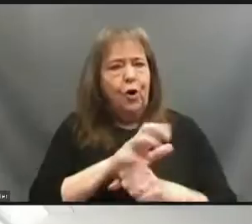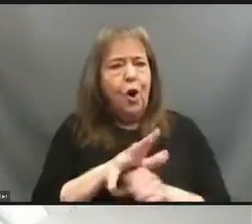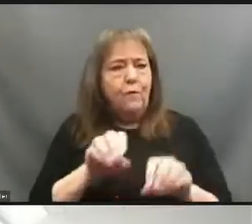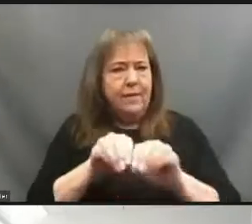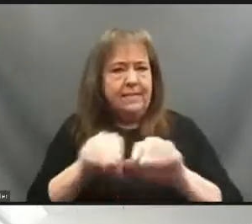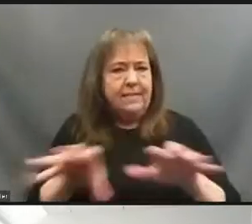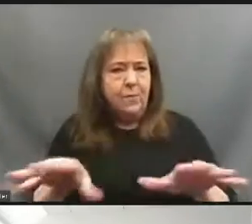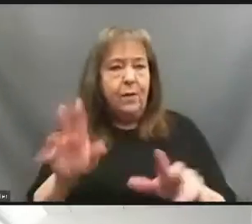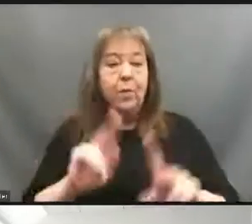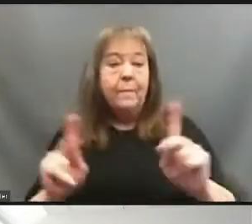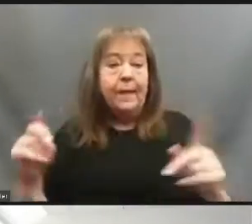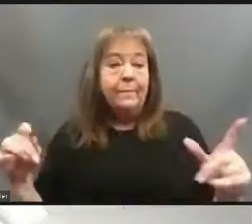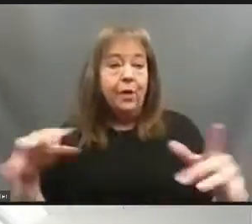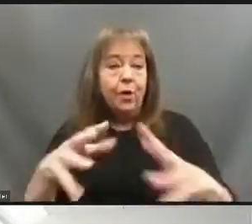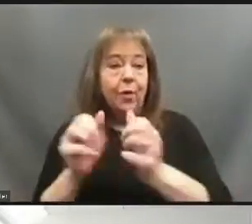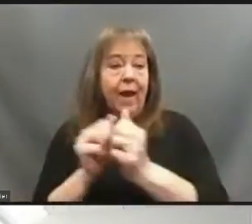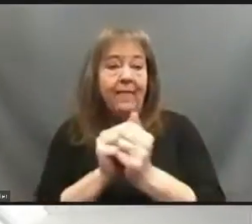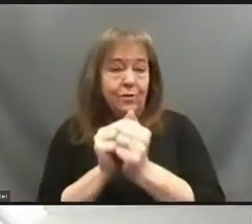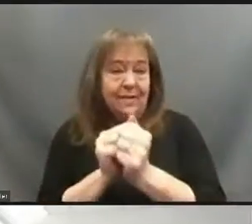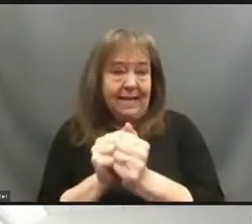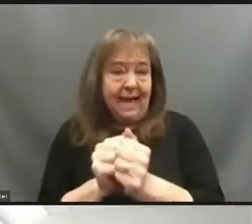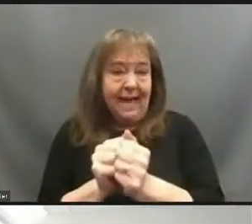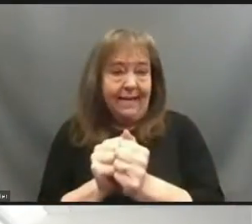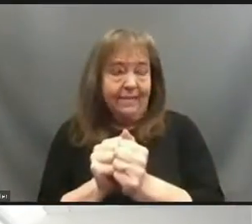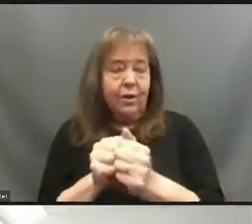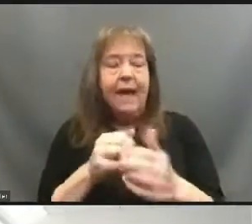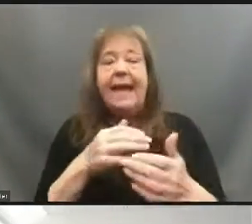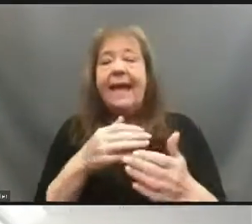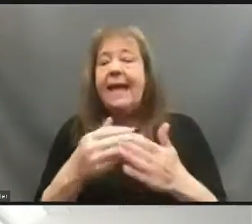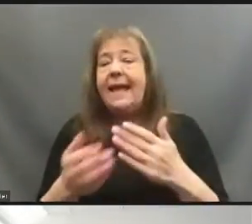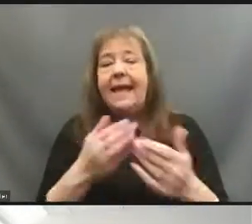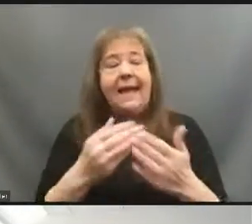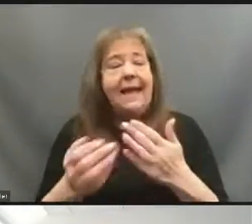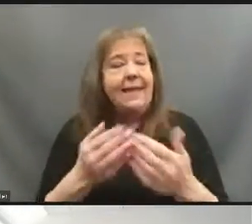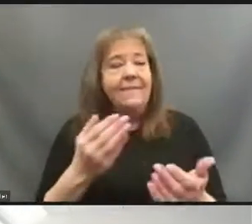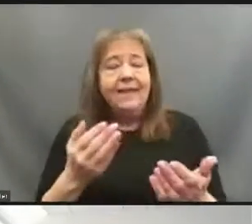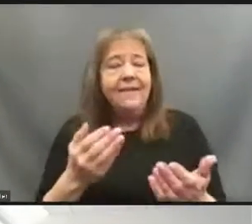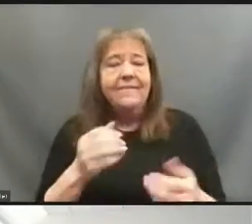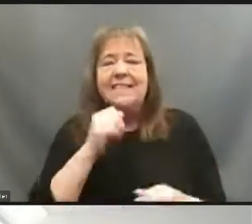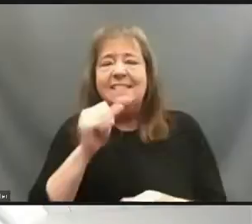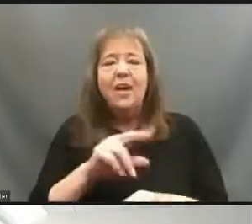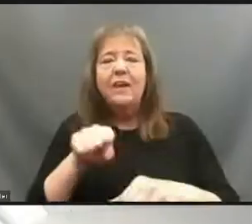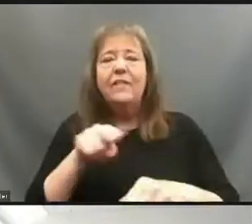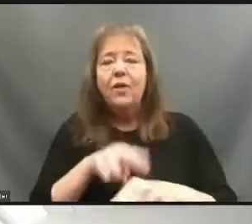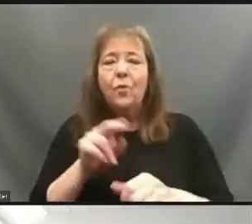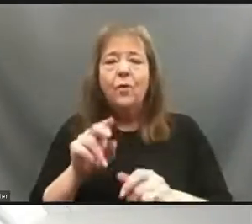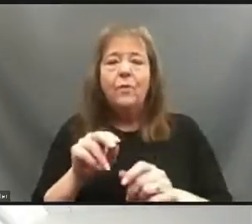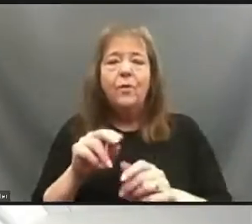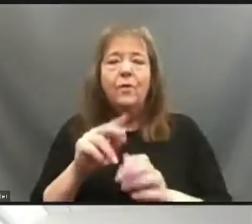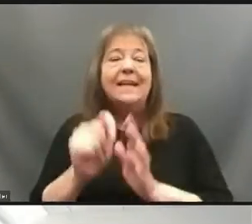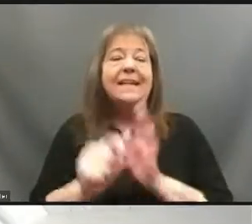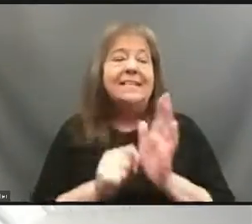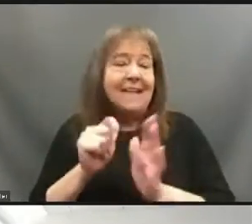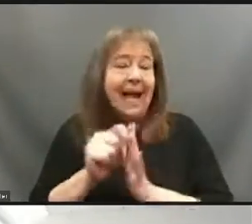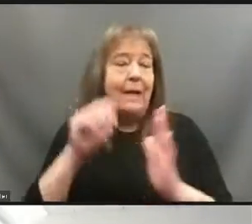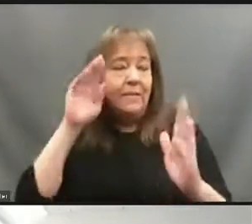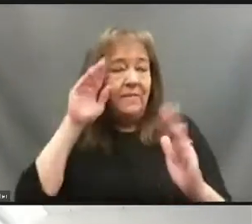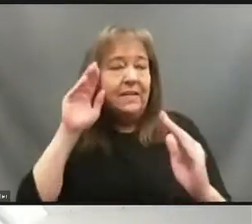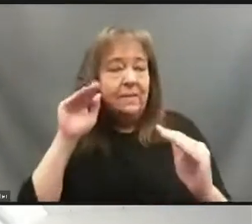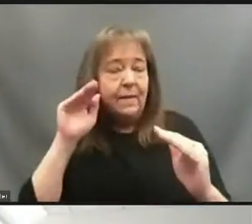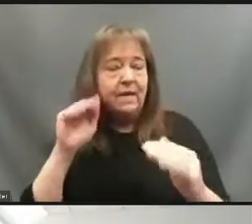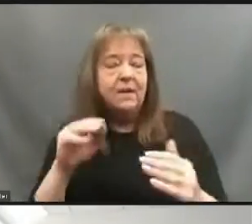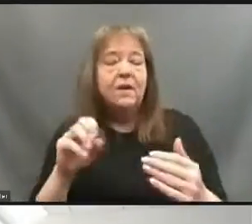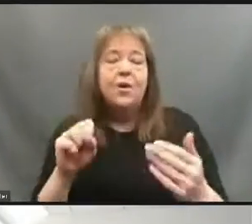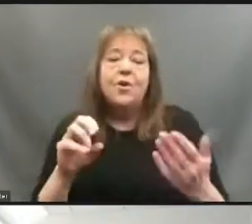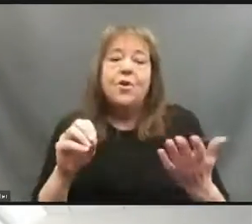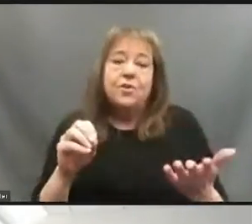where people are gathered in intense situations, even if it's out of the typical COVID season. So it would not